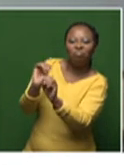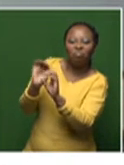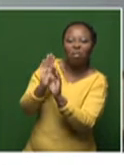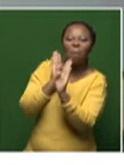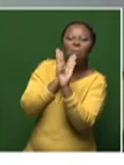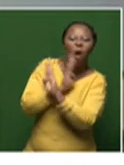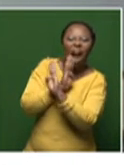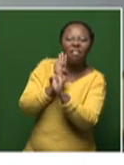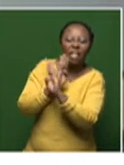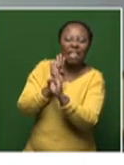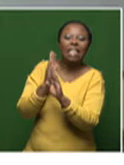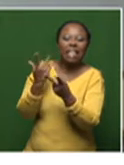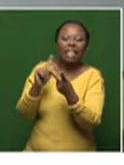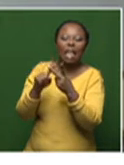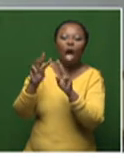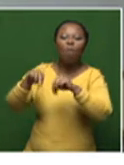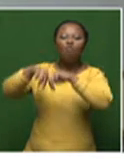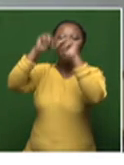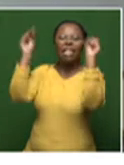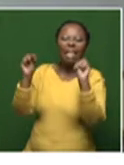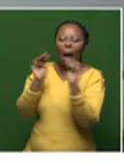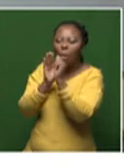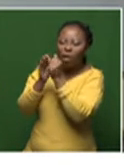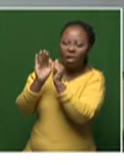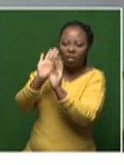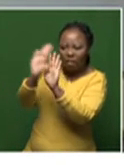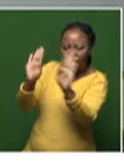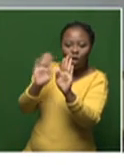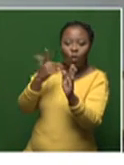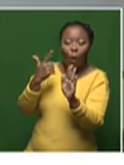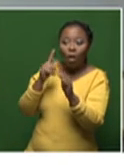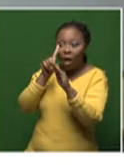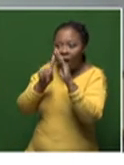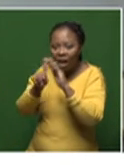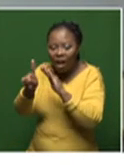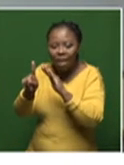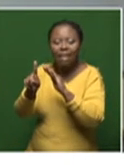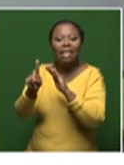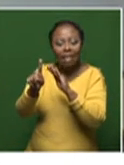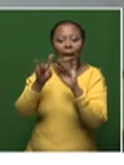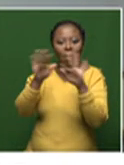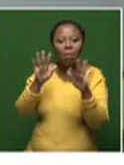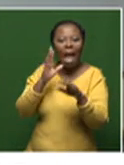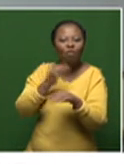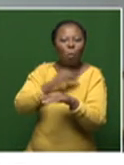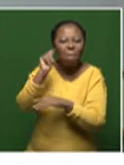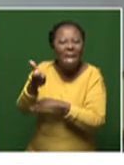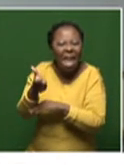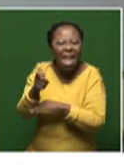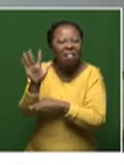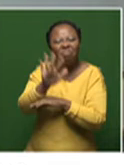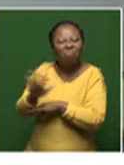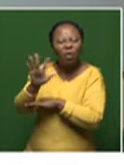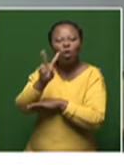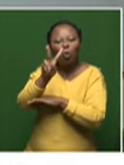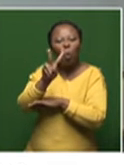private collections, and goes into these museums. And to get into these museums, people have to pay, often up to 200 Rand